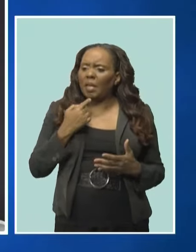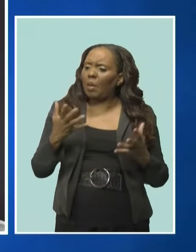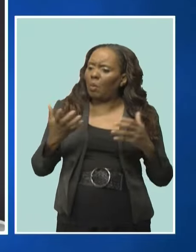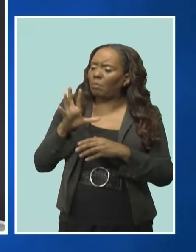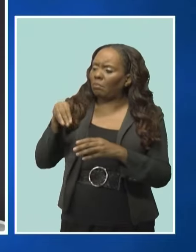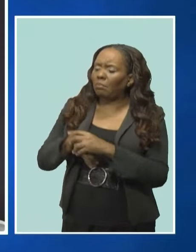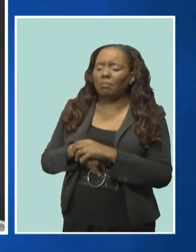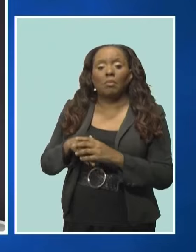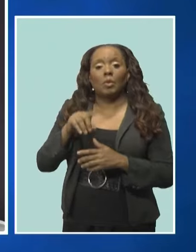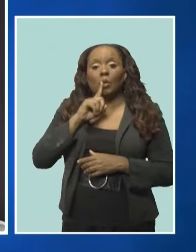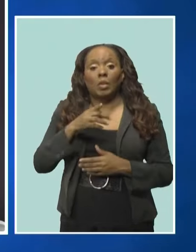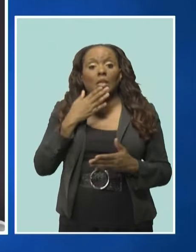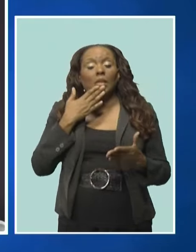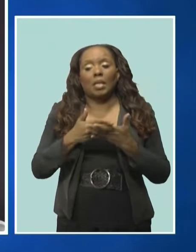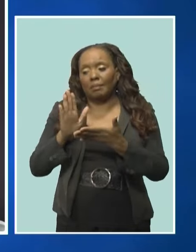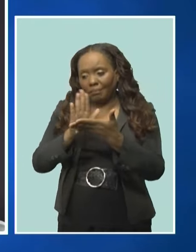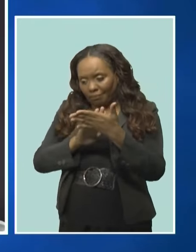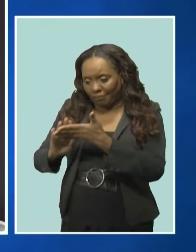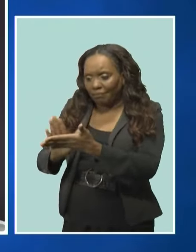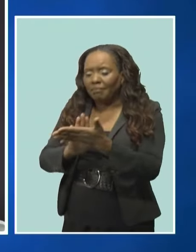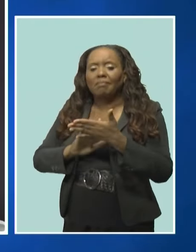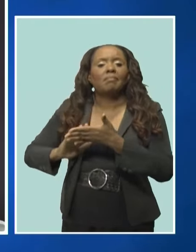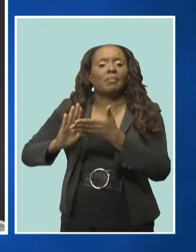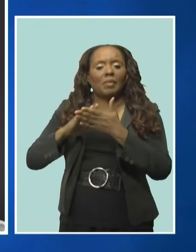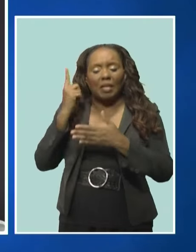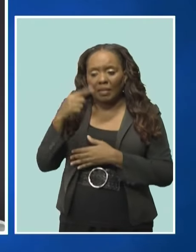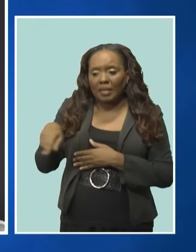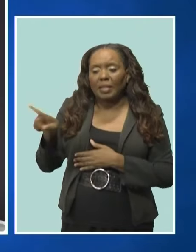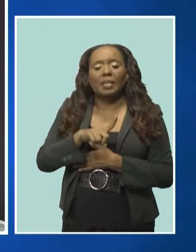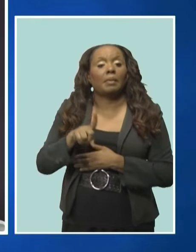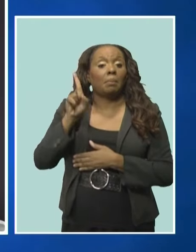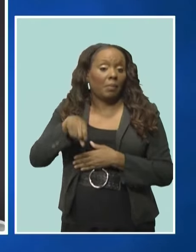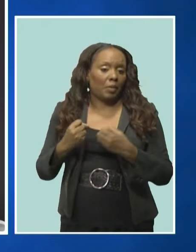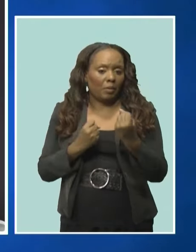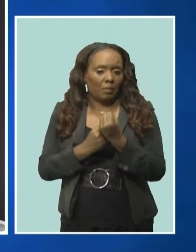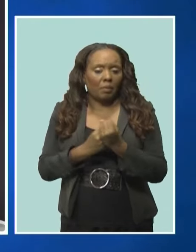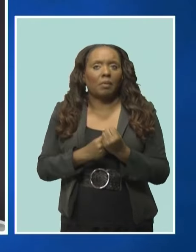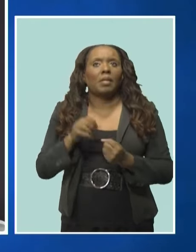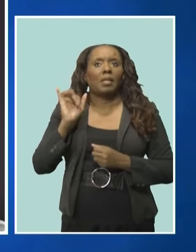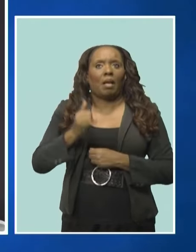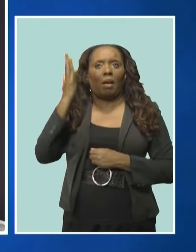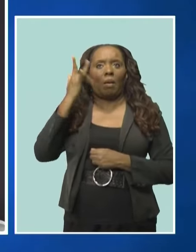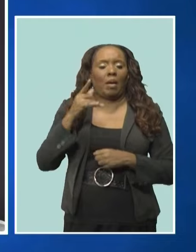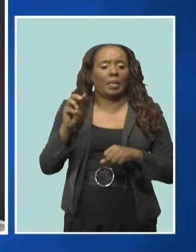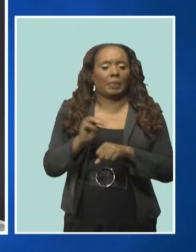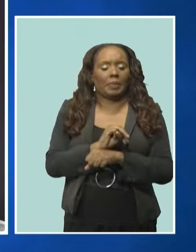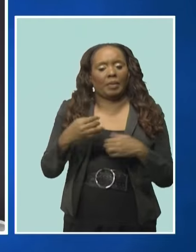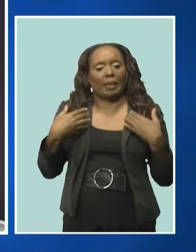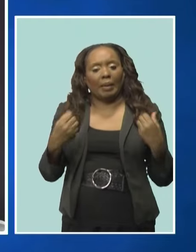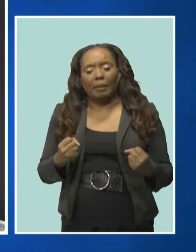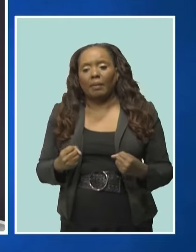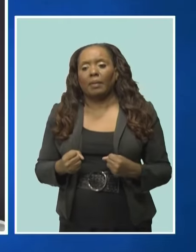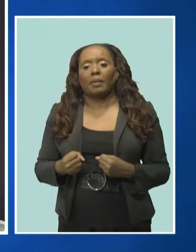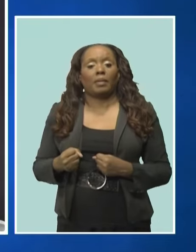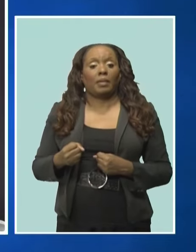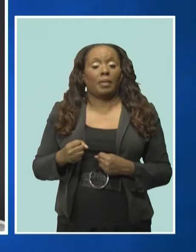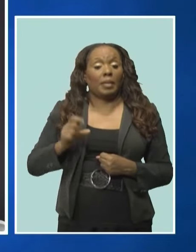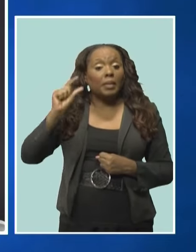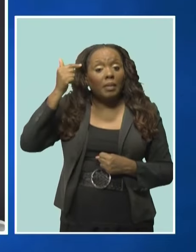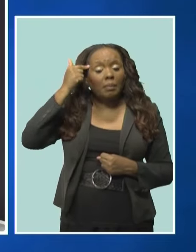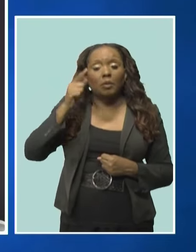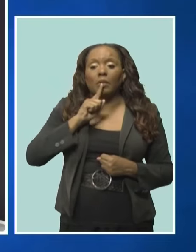think that this is something that must be commended, it must be applauded, and it must be supported. And that is why the Ministry of Health and by extension the government of Barbados